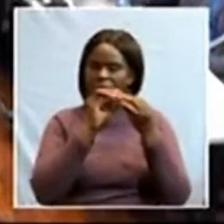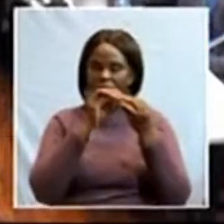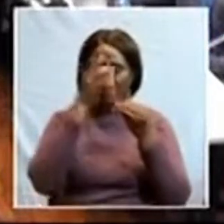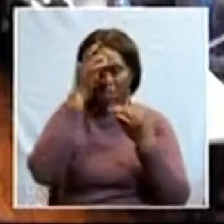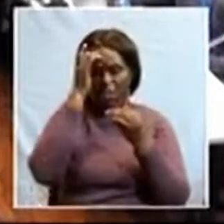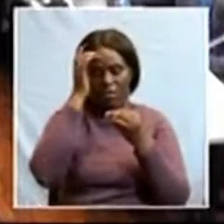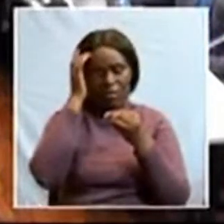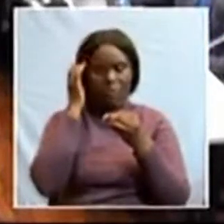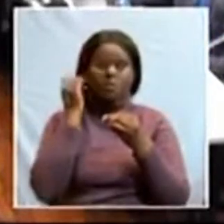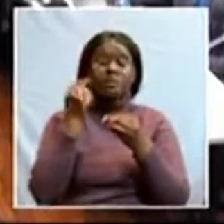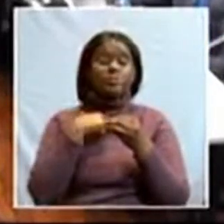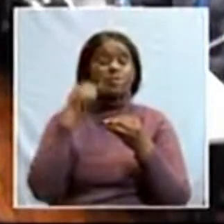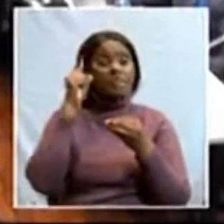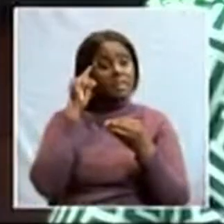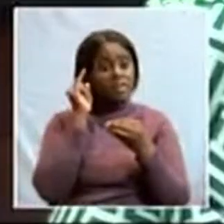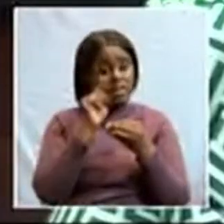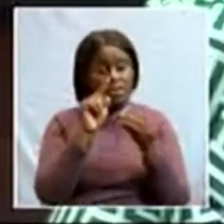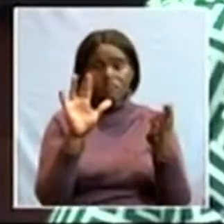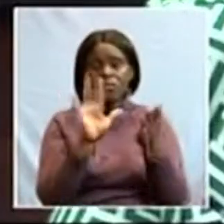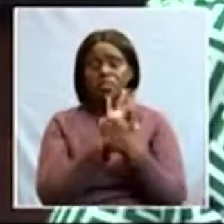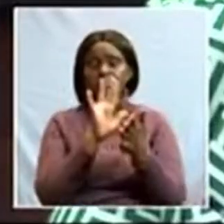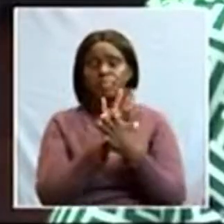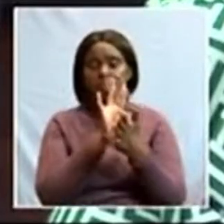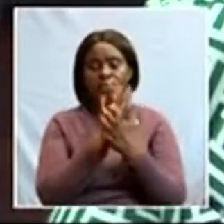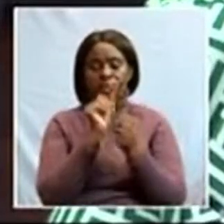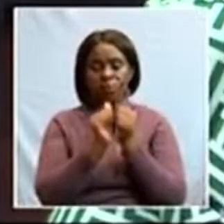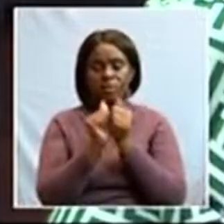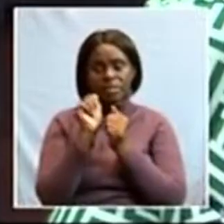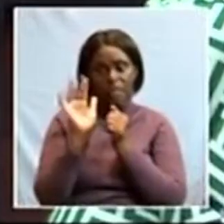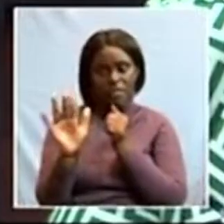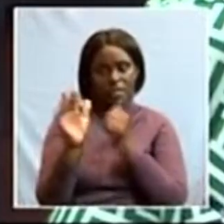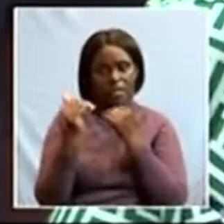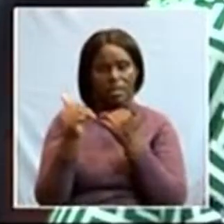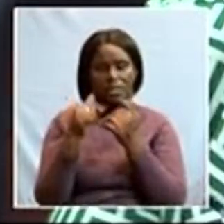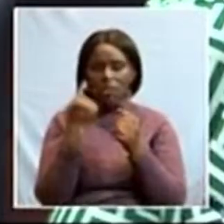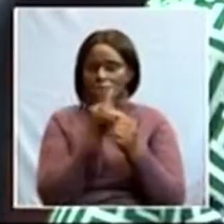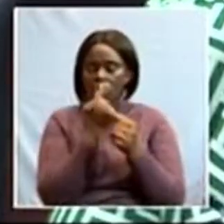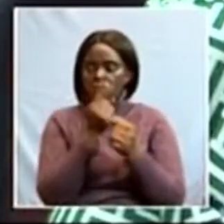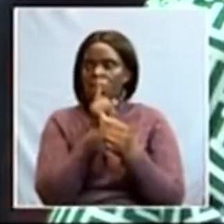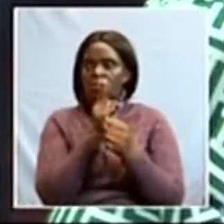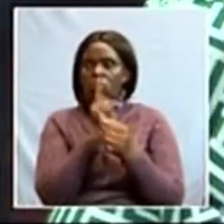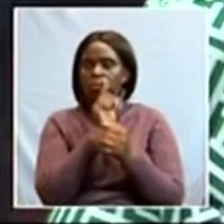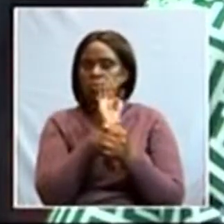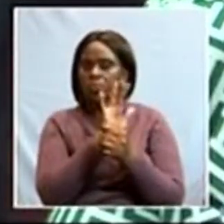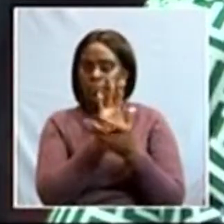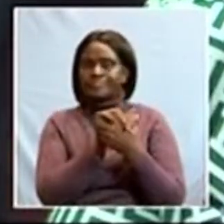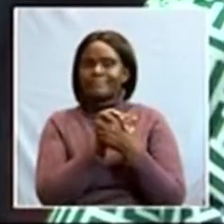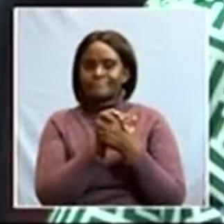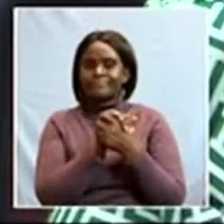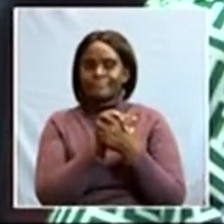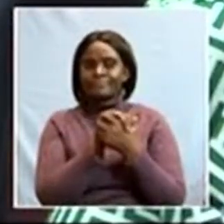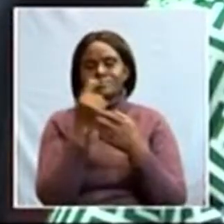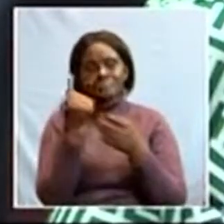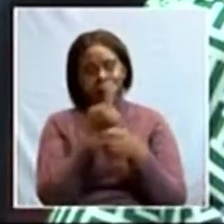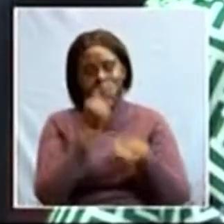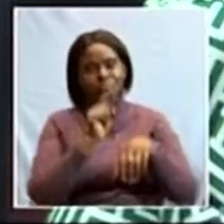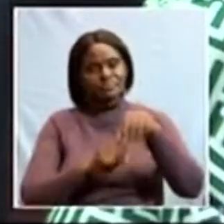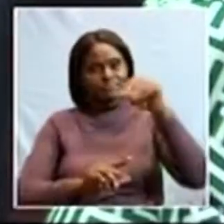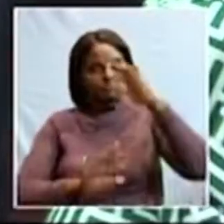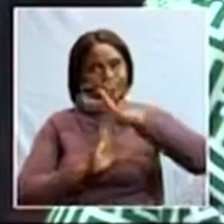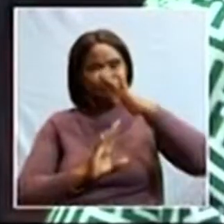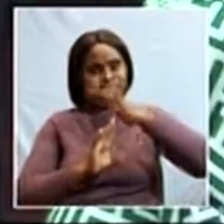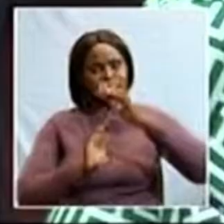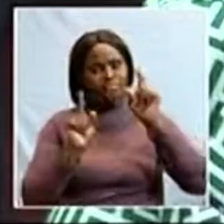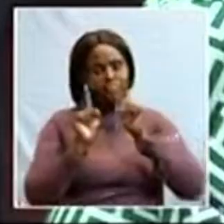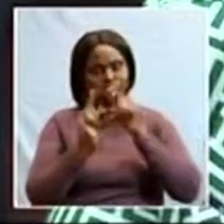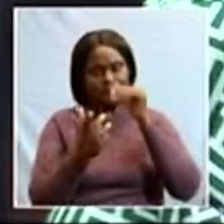think the acquittal documents that are there, they actually they were genuine,